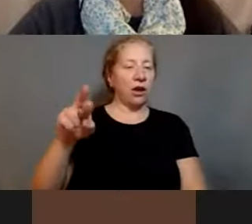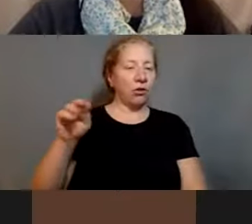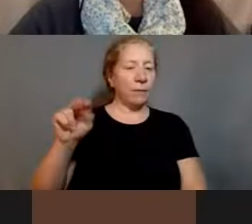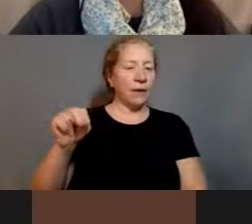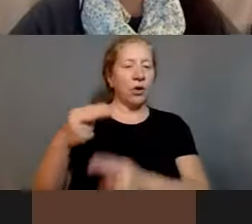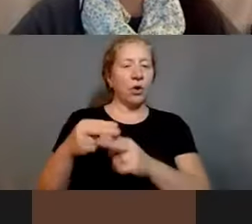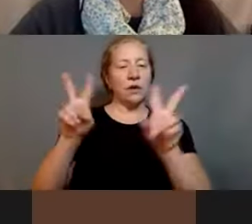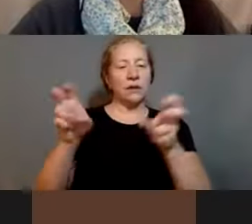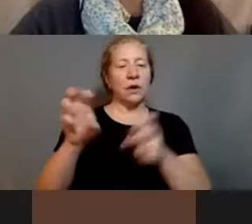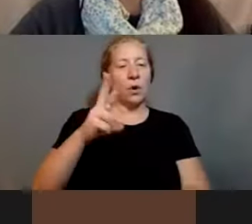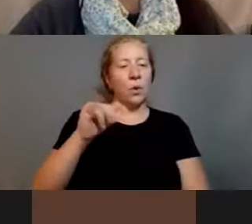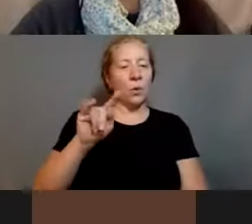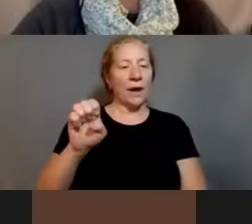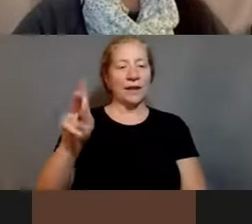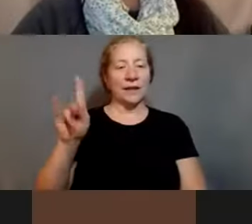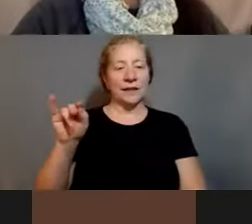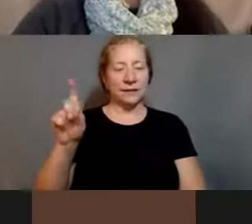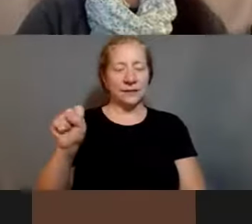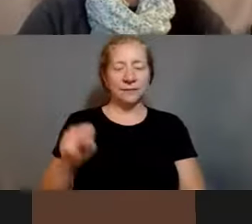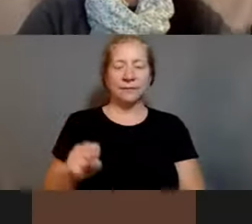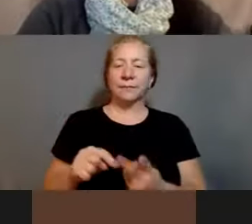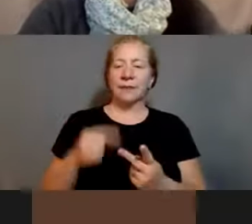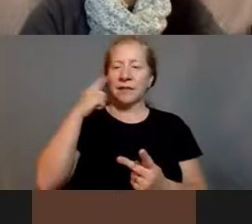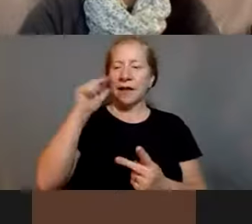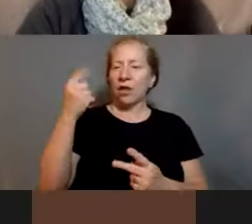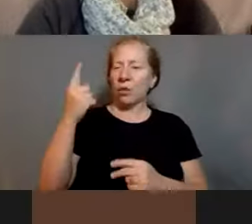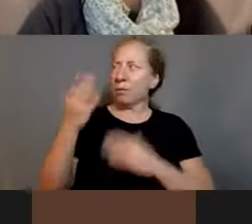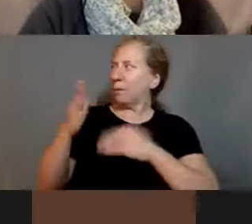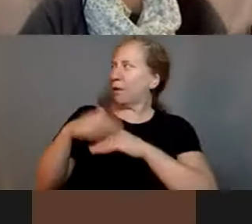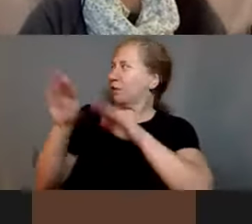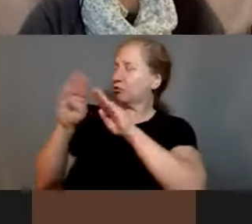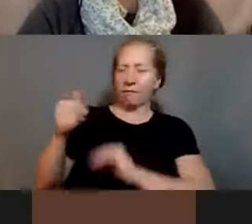There's another book, I think I have it on my bookshelf someplace.